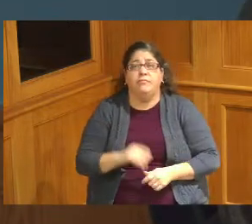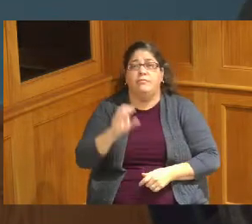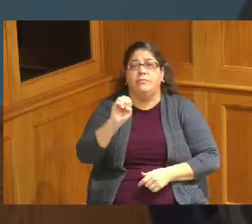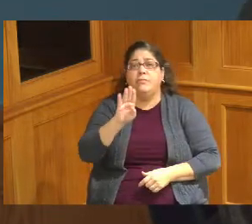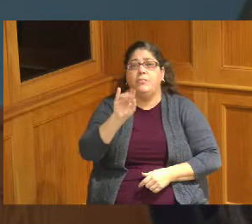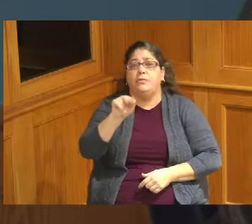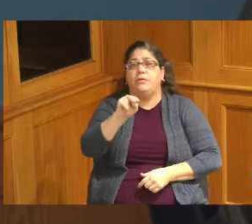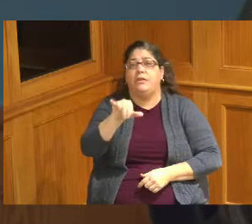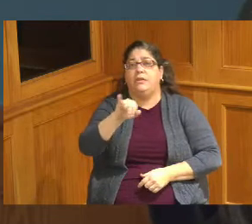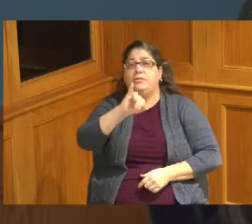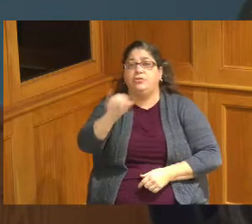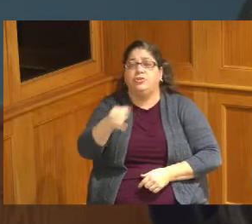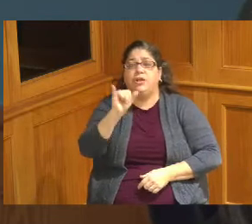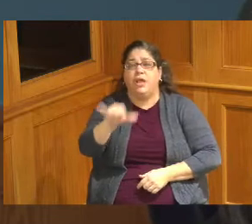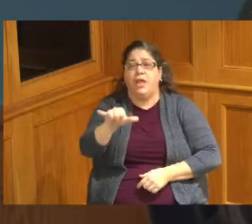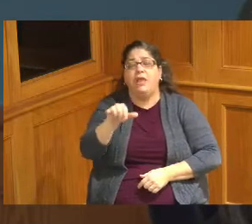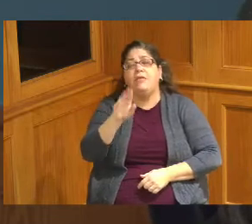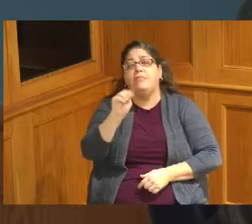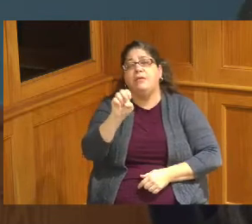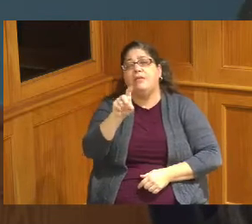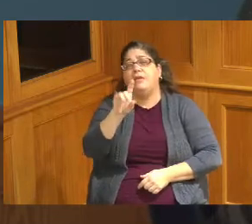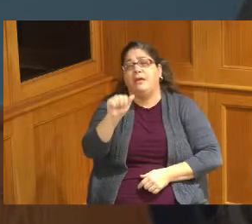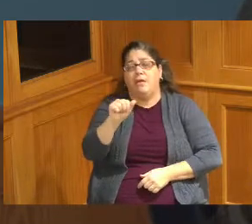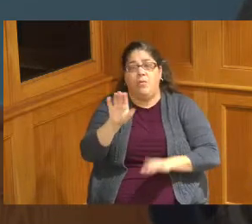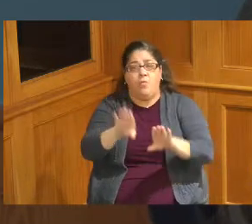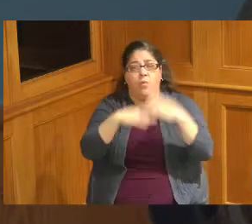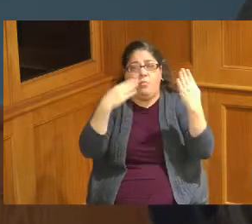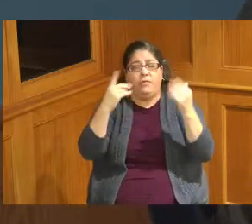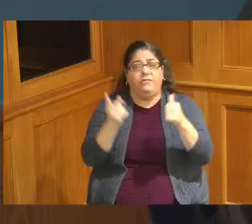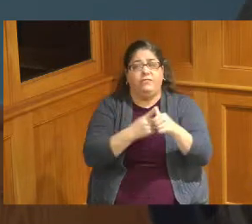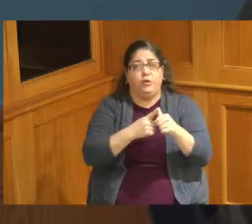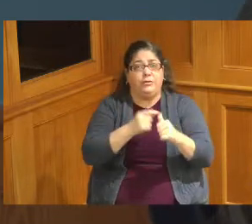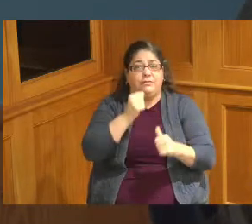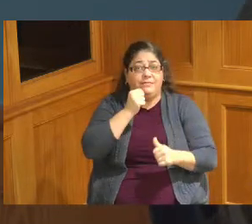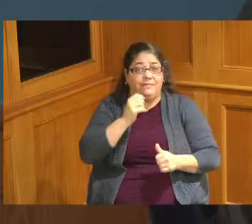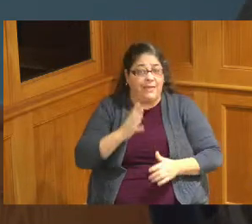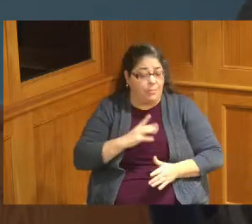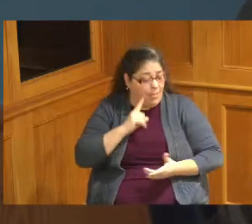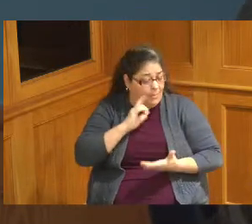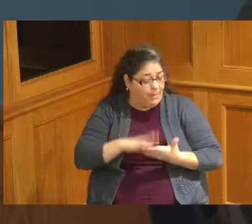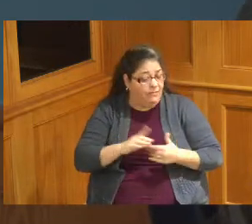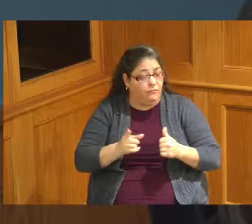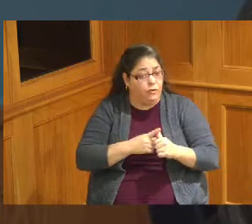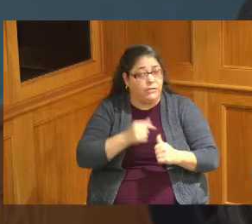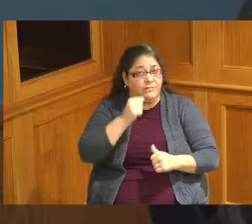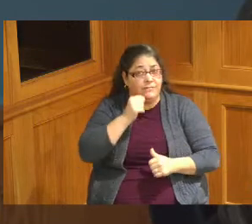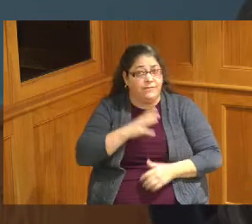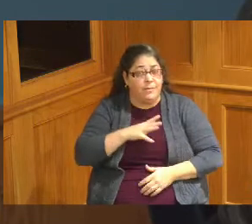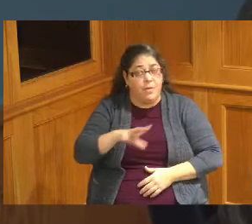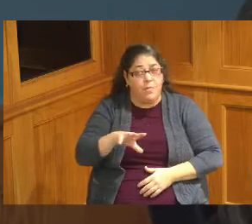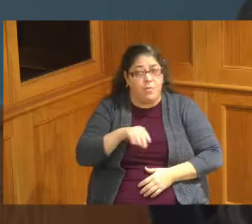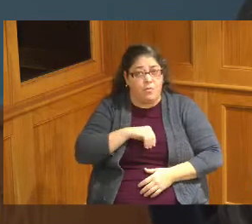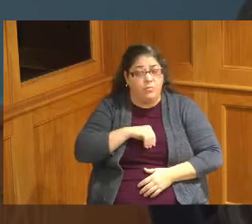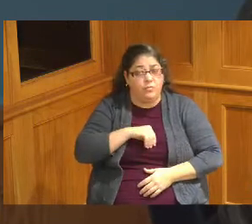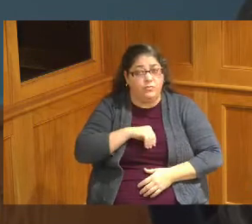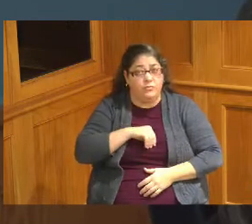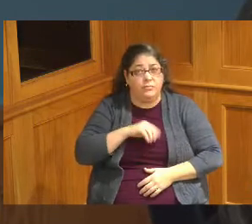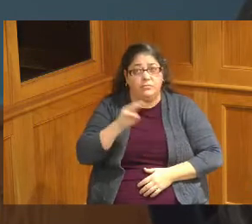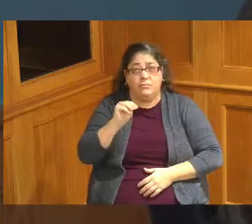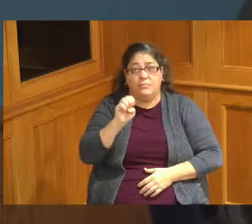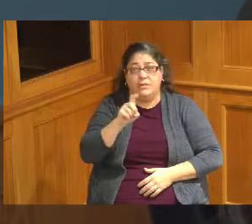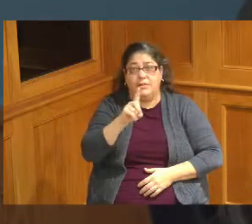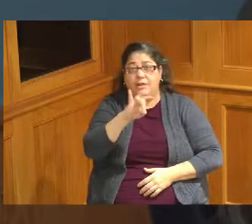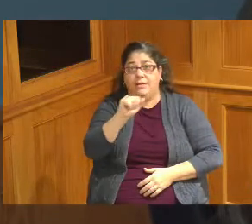J Media now has opened up the first, I believe, female owned media